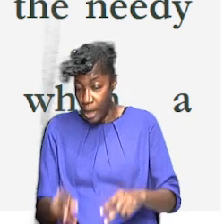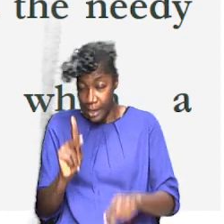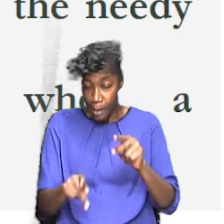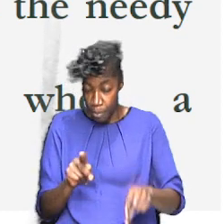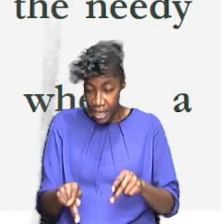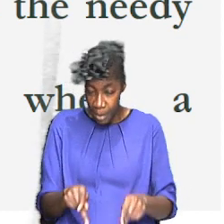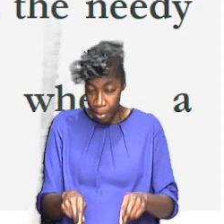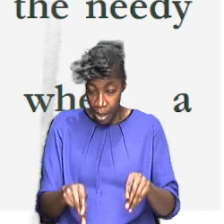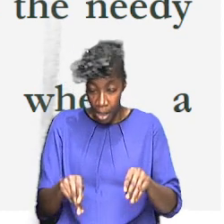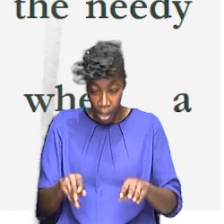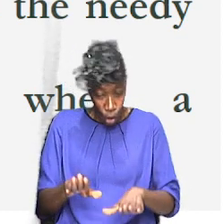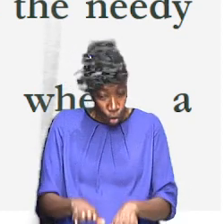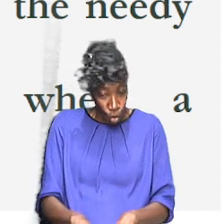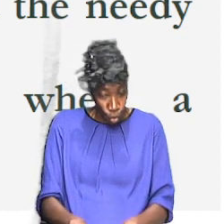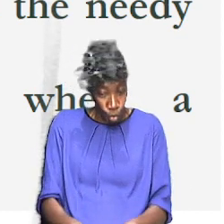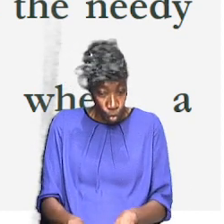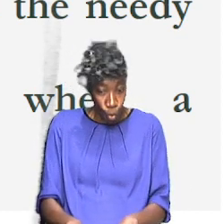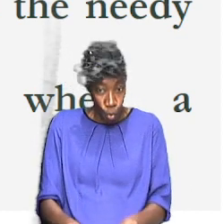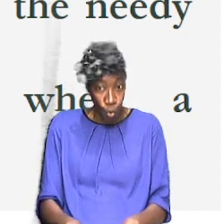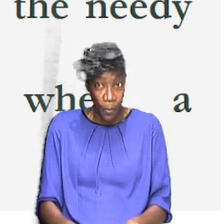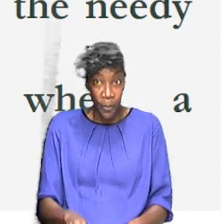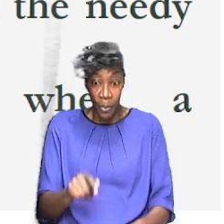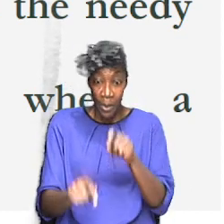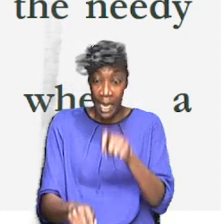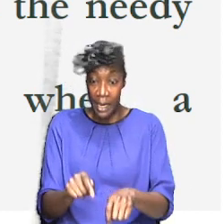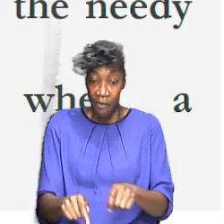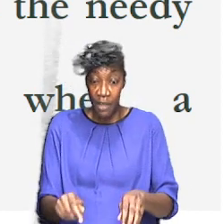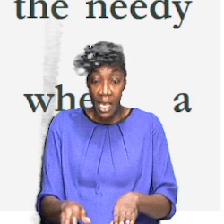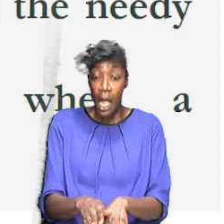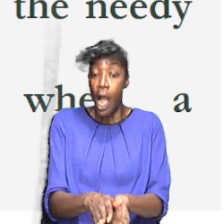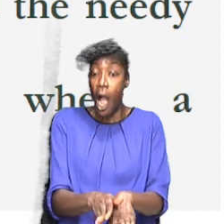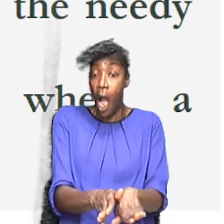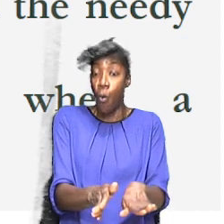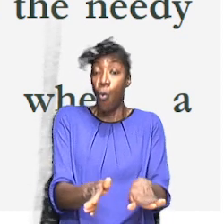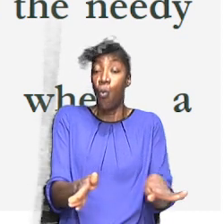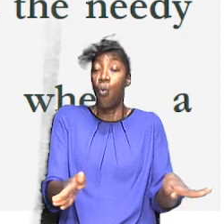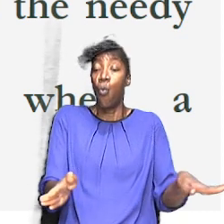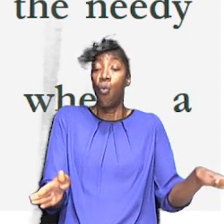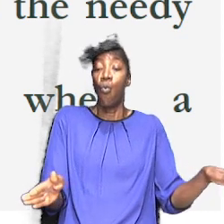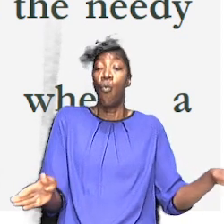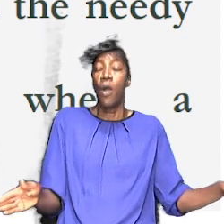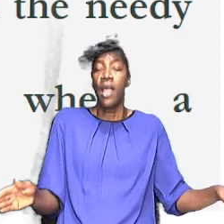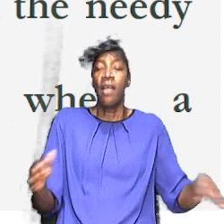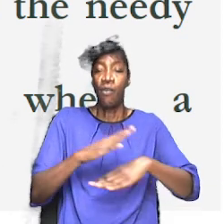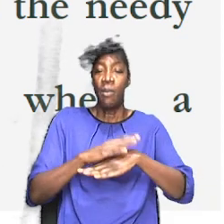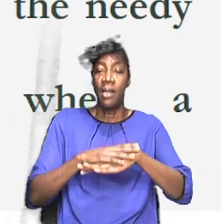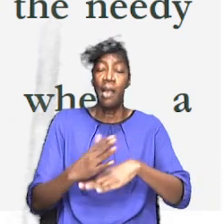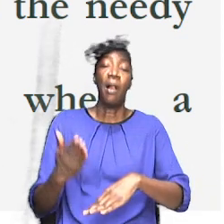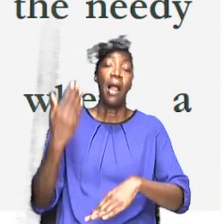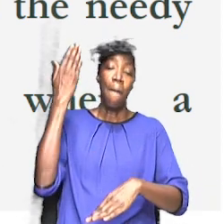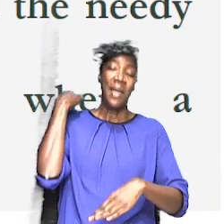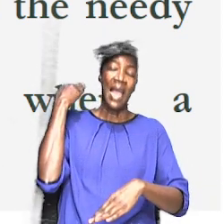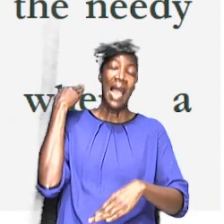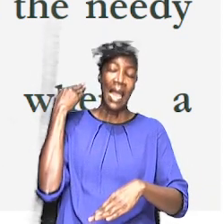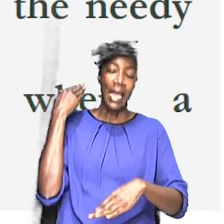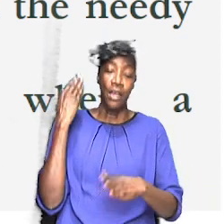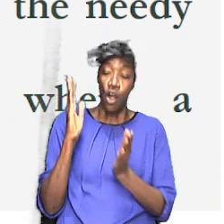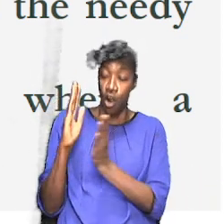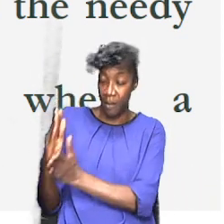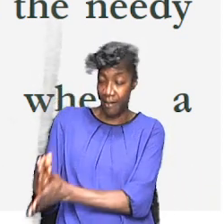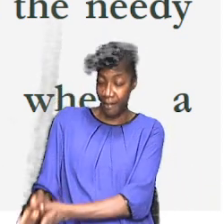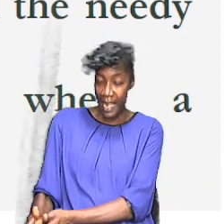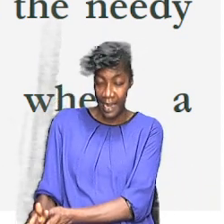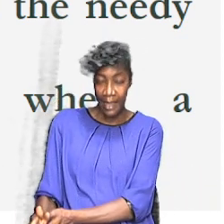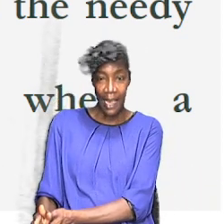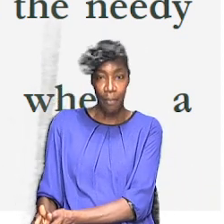their head near to the table and their feet away from the table. So their feet would either be behind them or beside them. Amen.